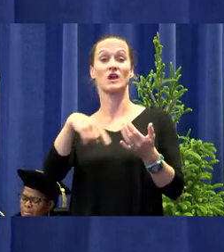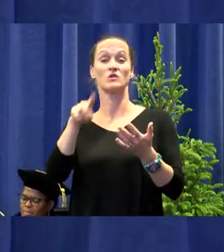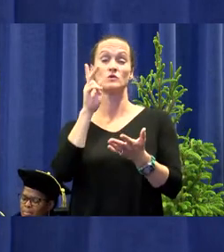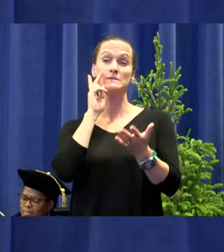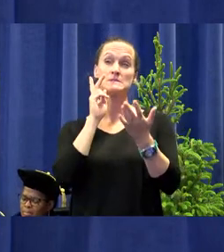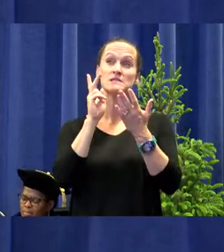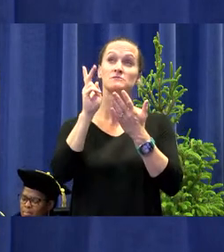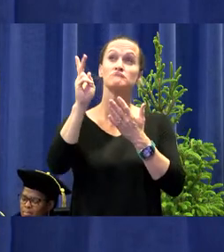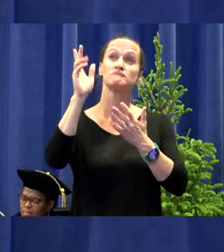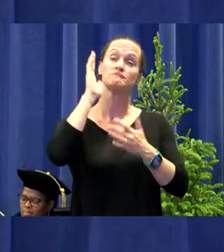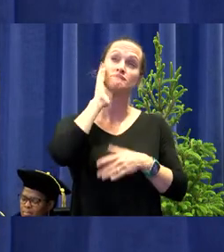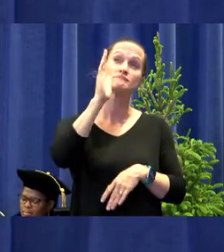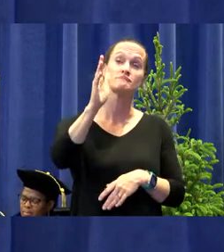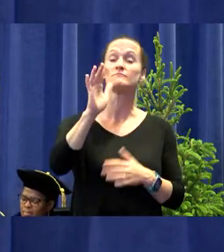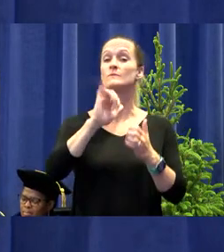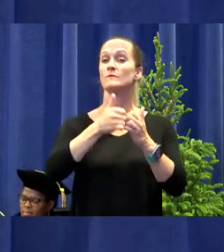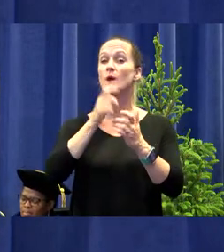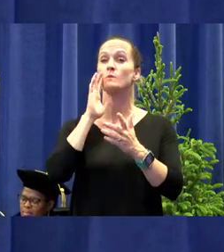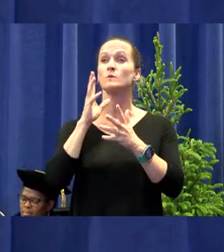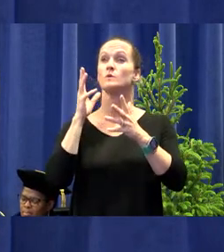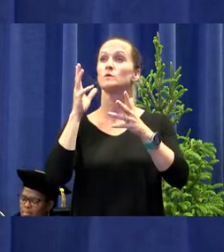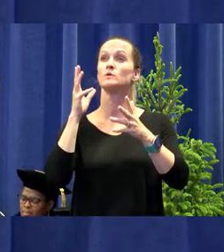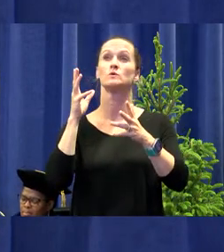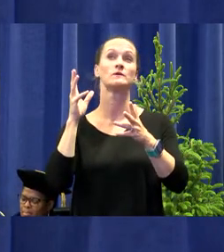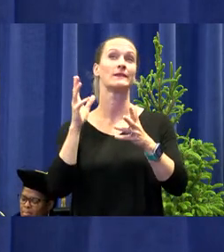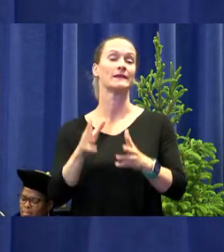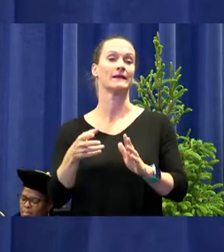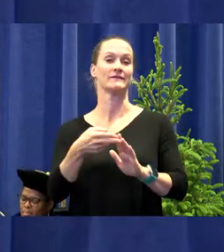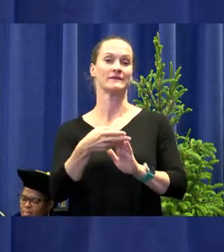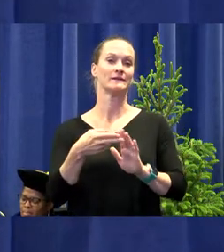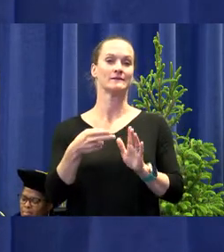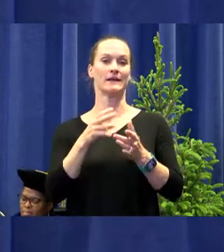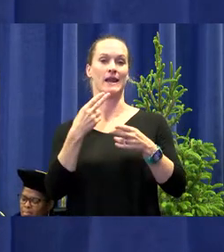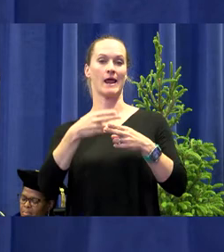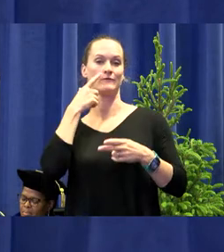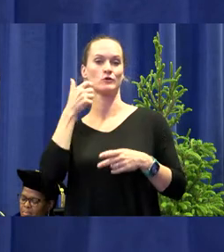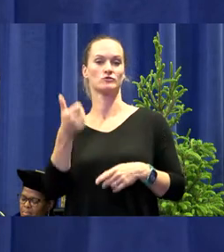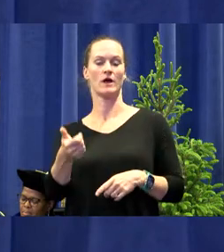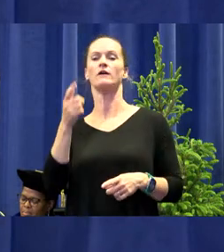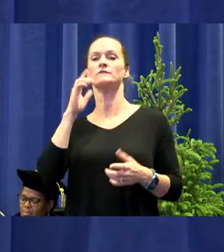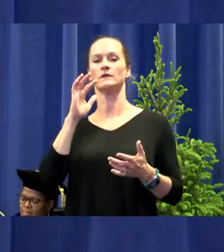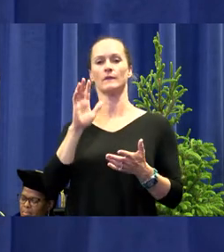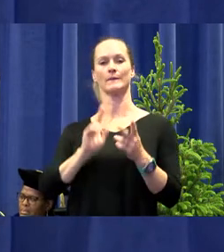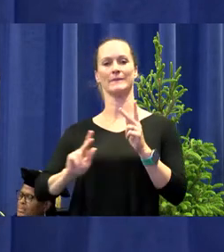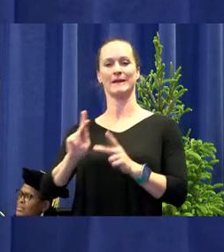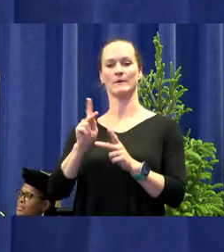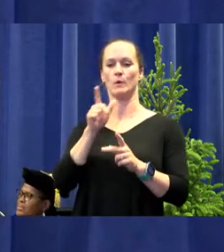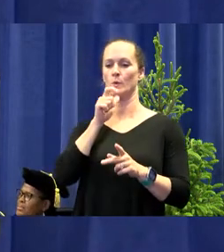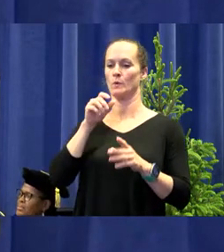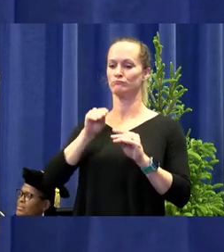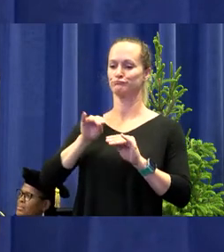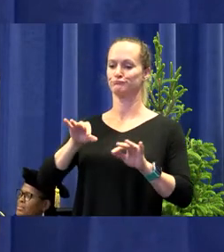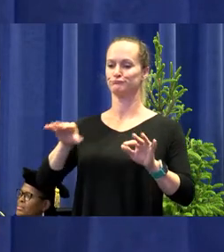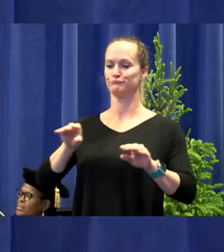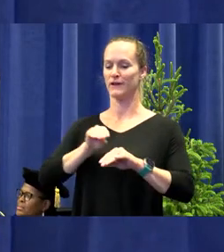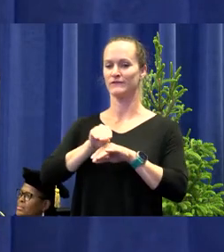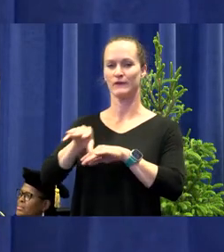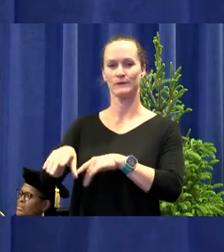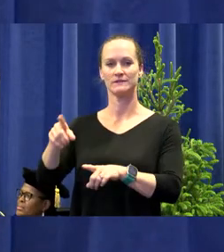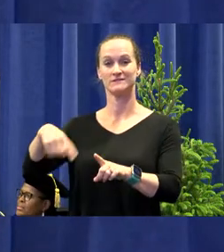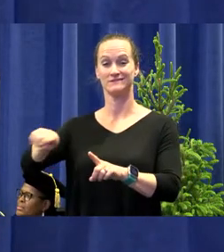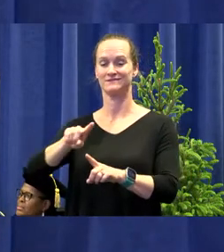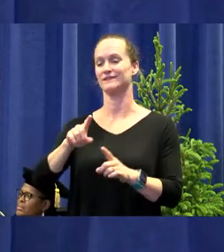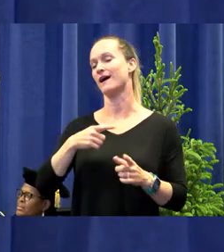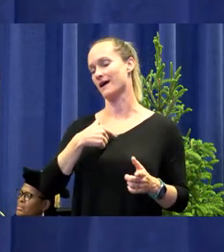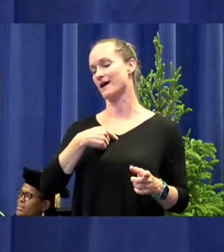will be in the lives you touch and the differences you make. I am confident that with the critical thinking skills,